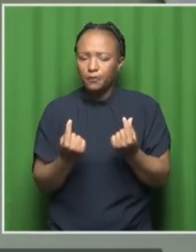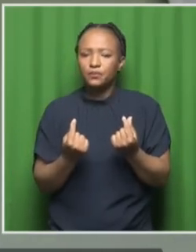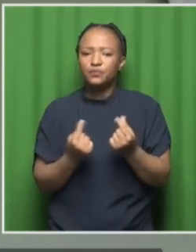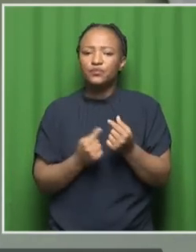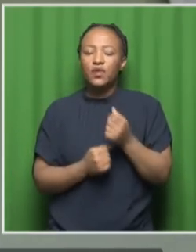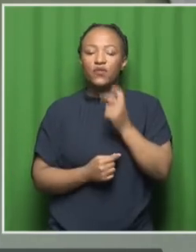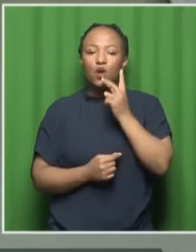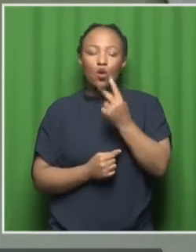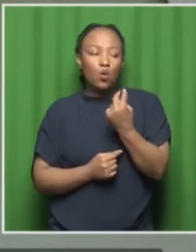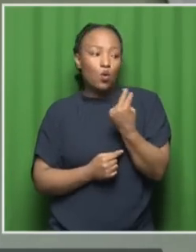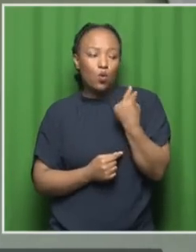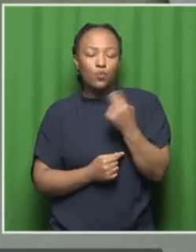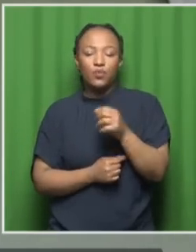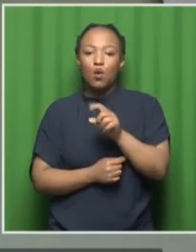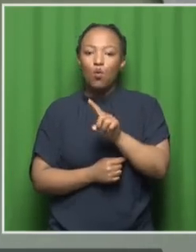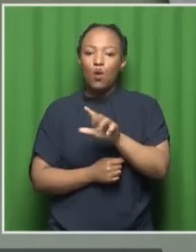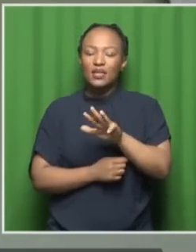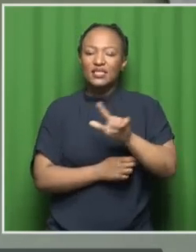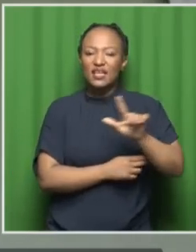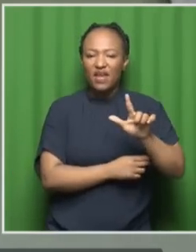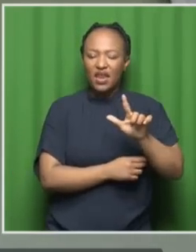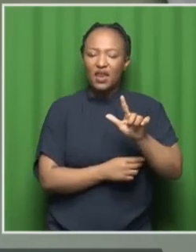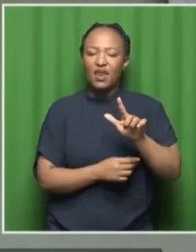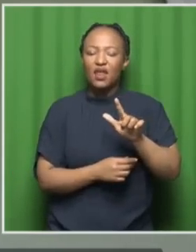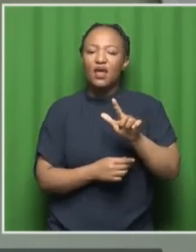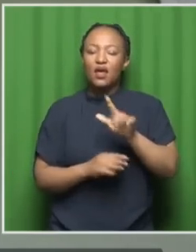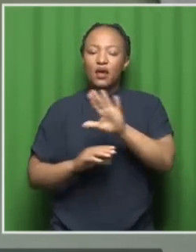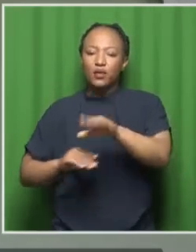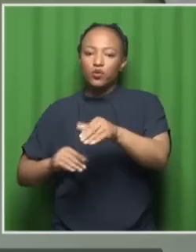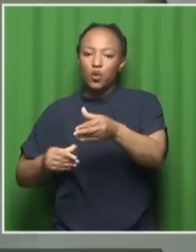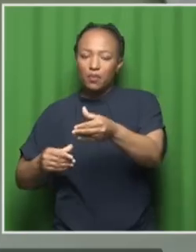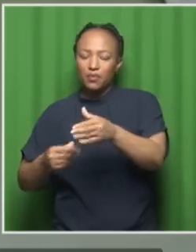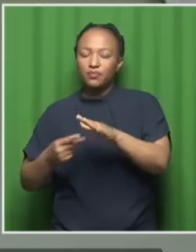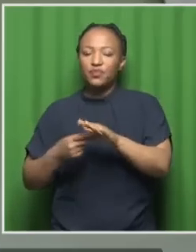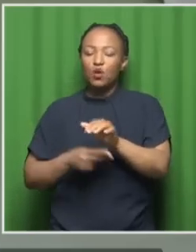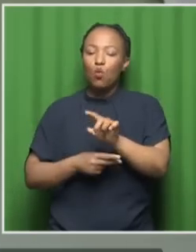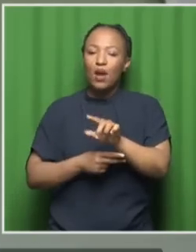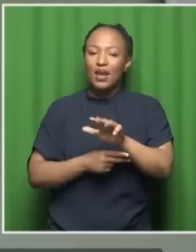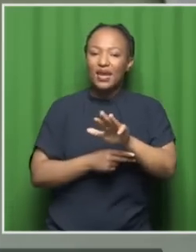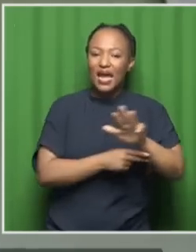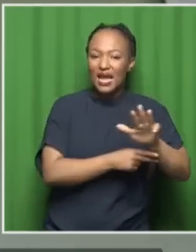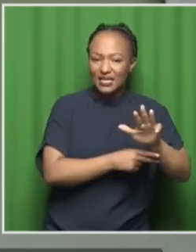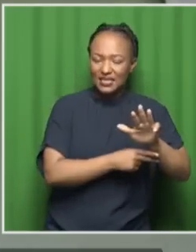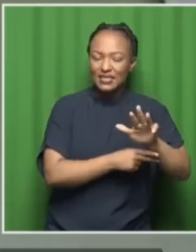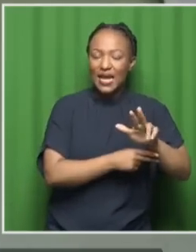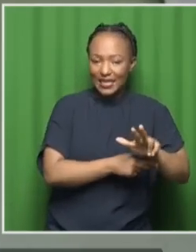1997 white paper, your 1998, then you will also see that